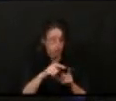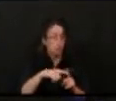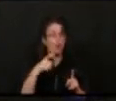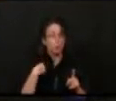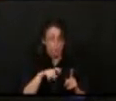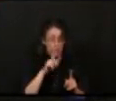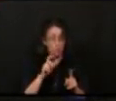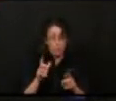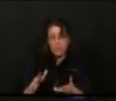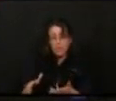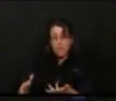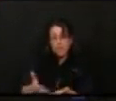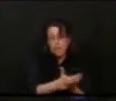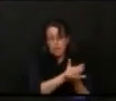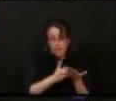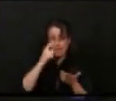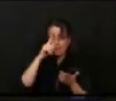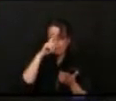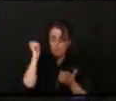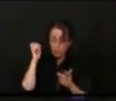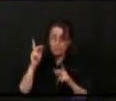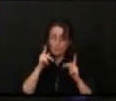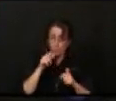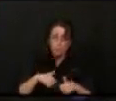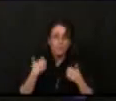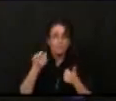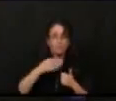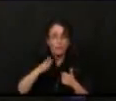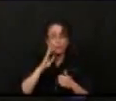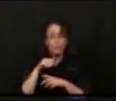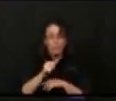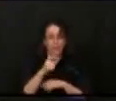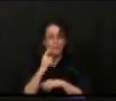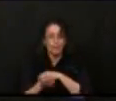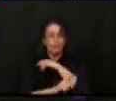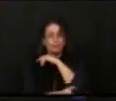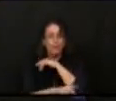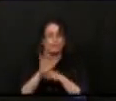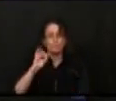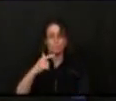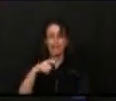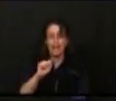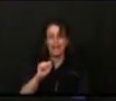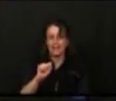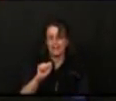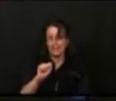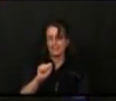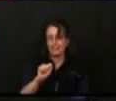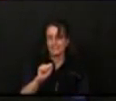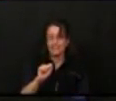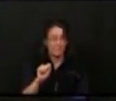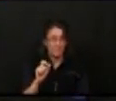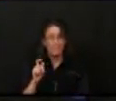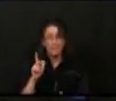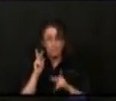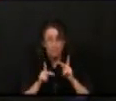Now, that's an expense that's going to be borne out of people's